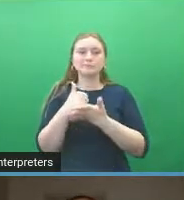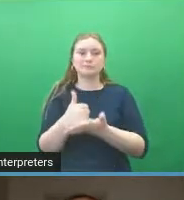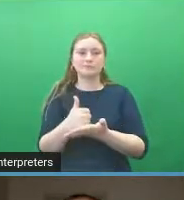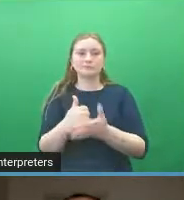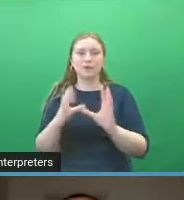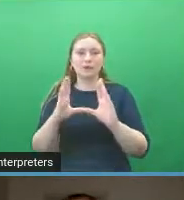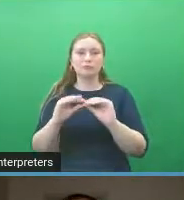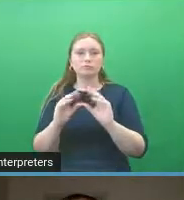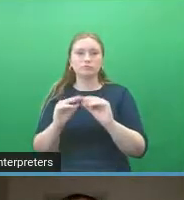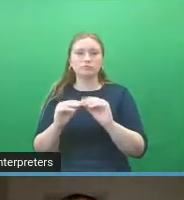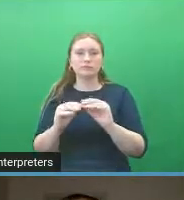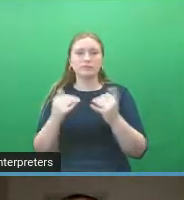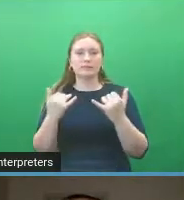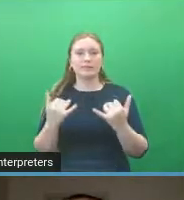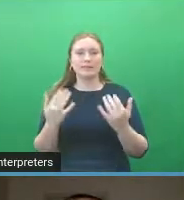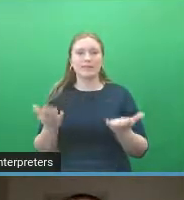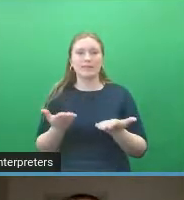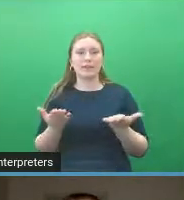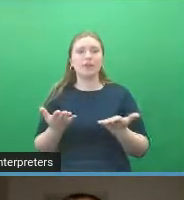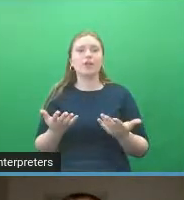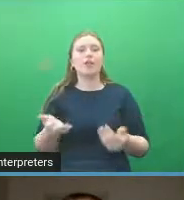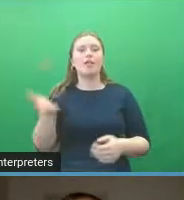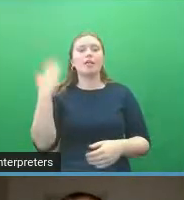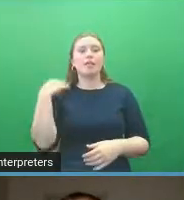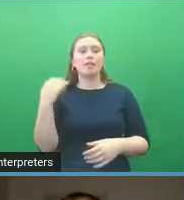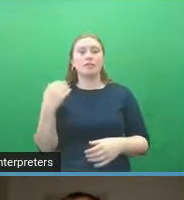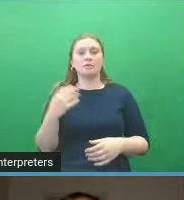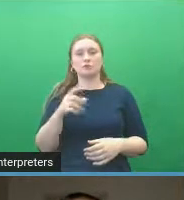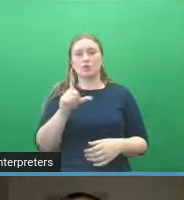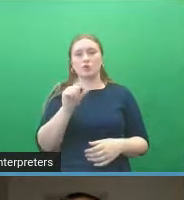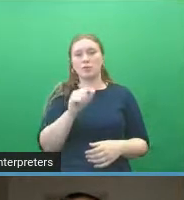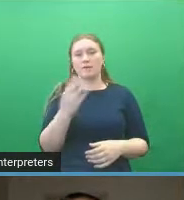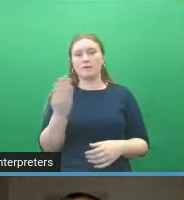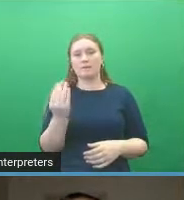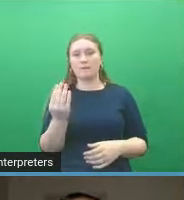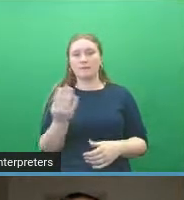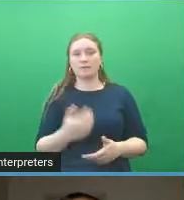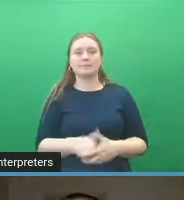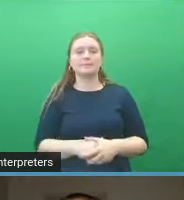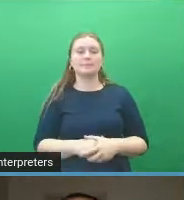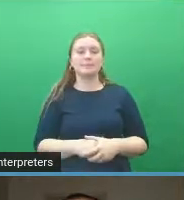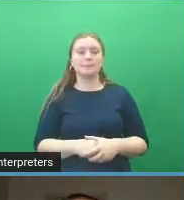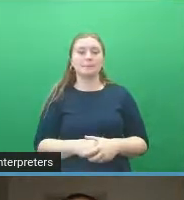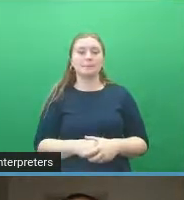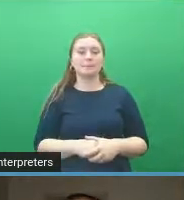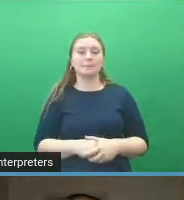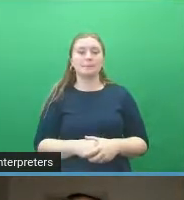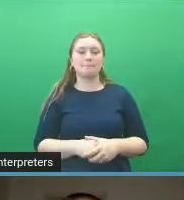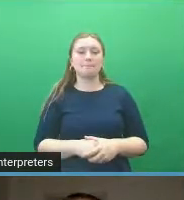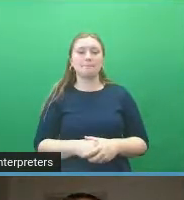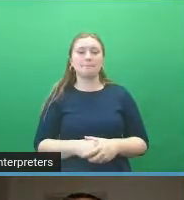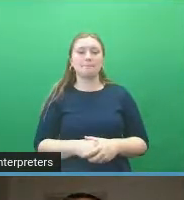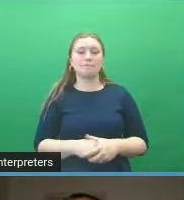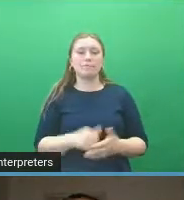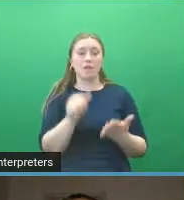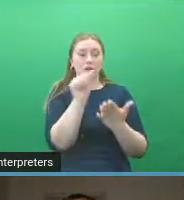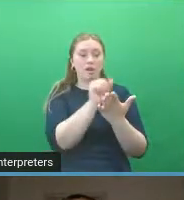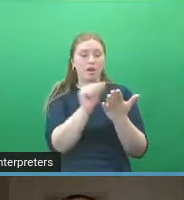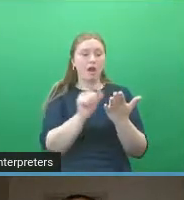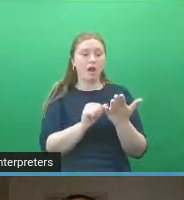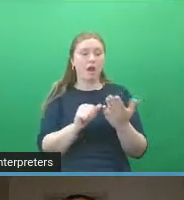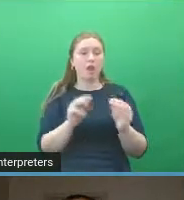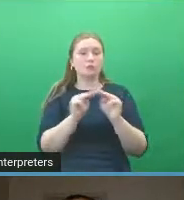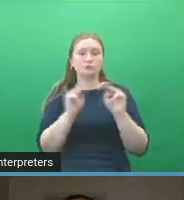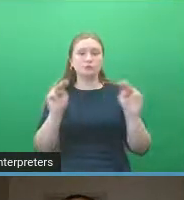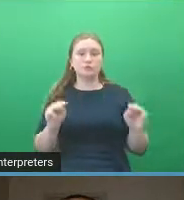since 2014. I recently stumbled across this post from the blog Art Museum Teaching, and it promoted the New